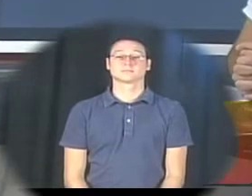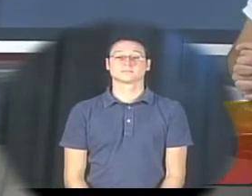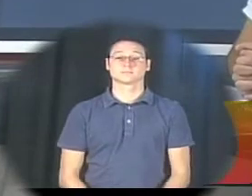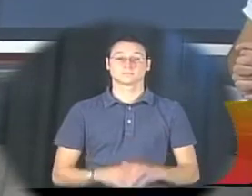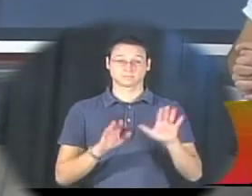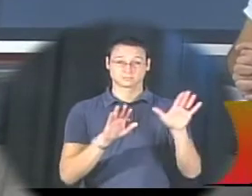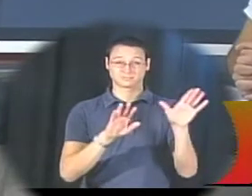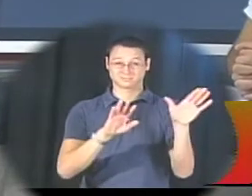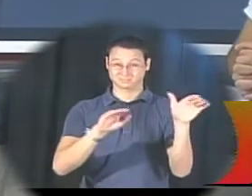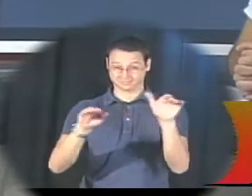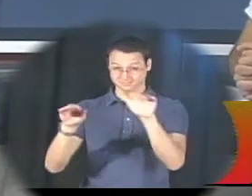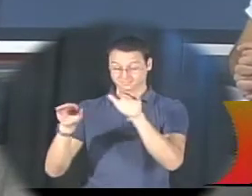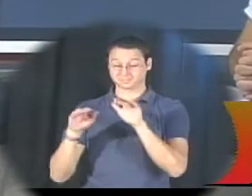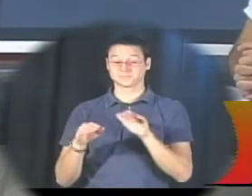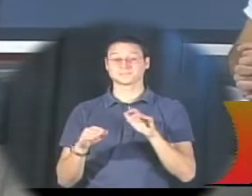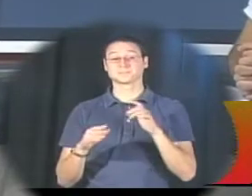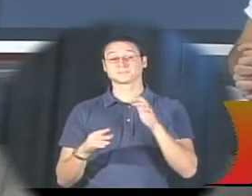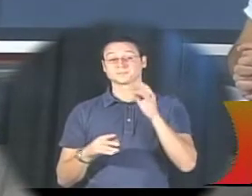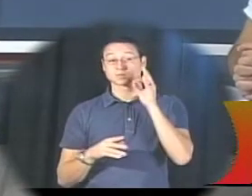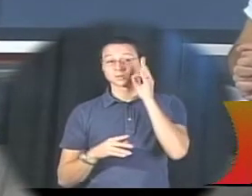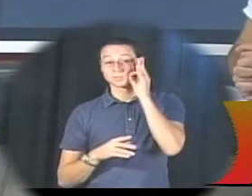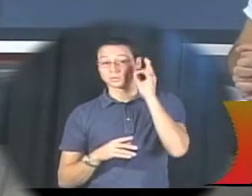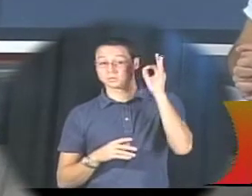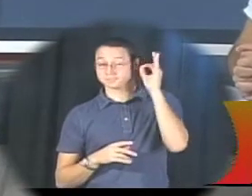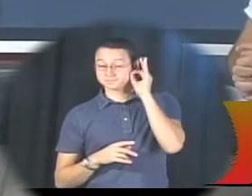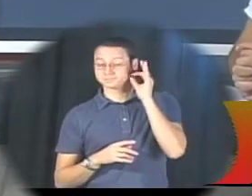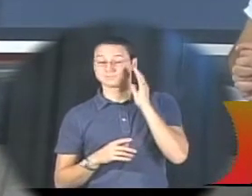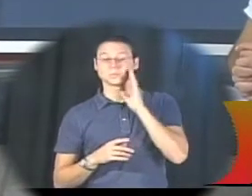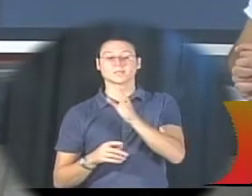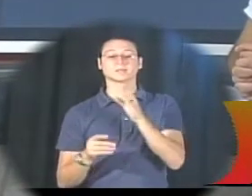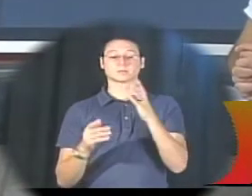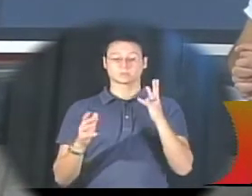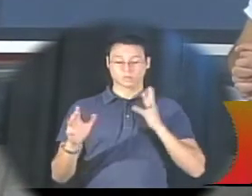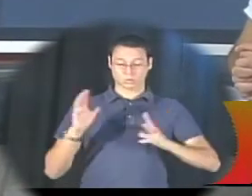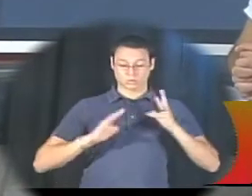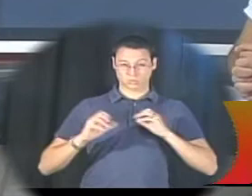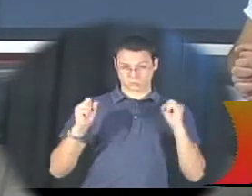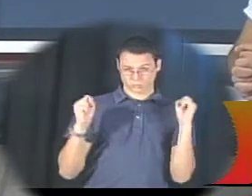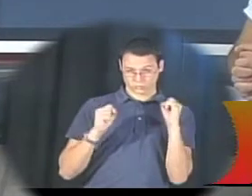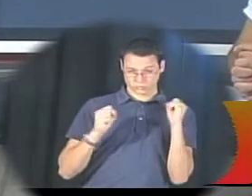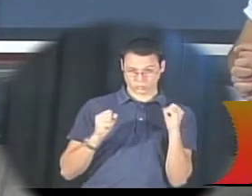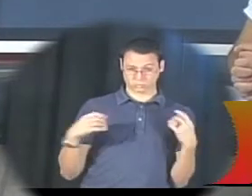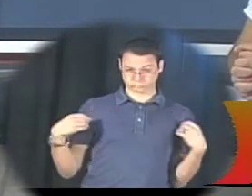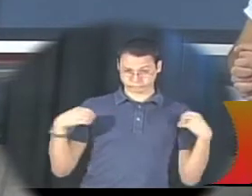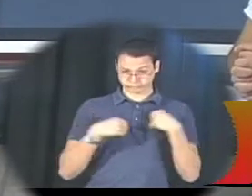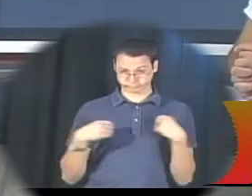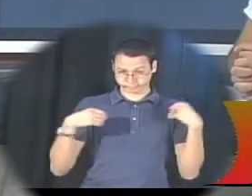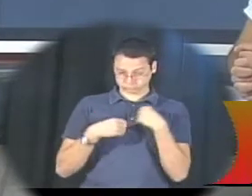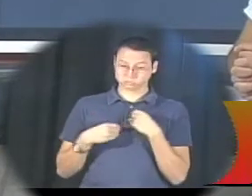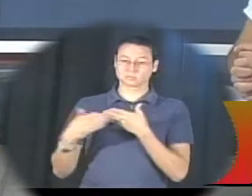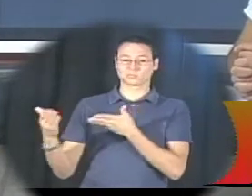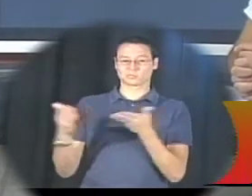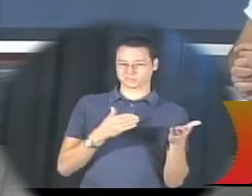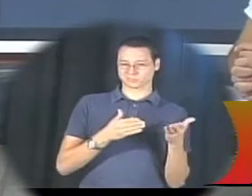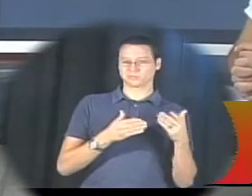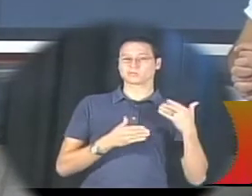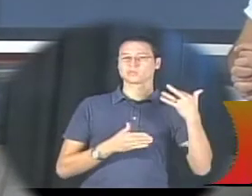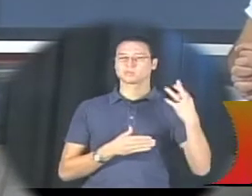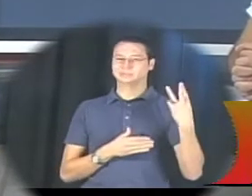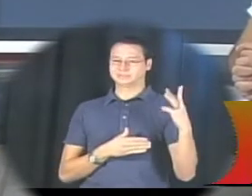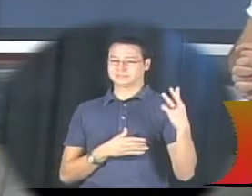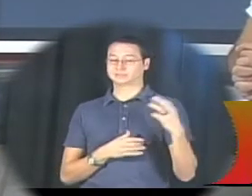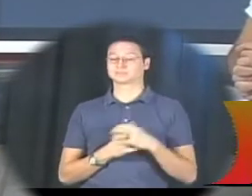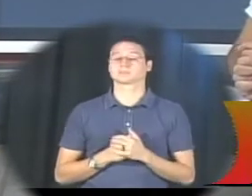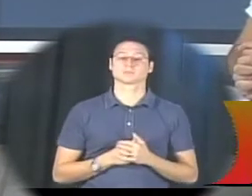Attention all students. Boone is having a warmer winter clothing drive from November 12th to the 16th. Please bring warm clothing items to be